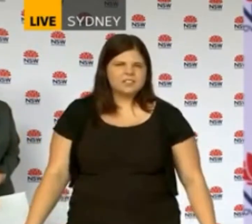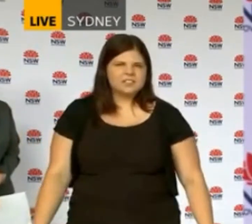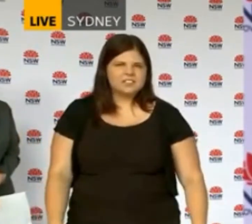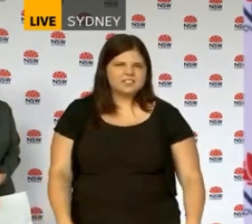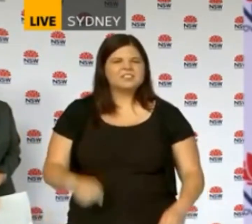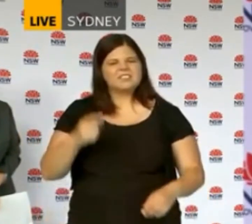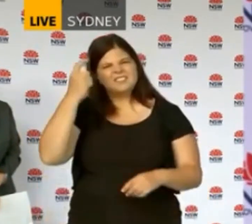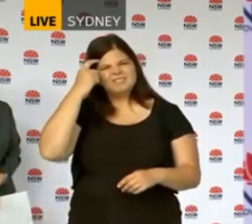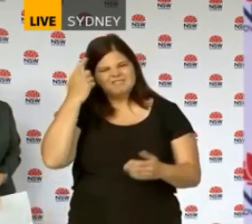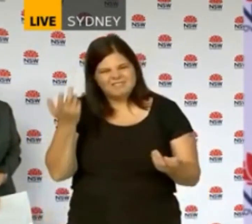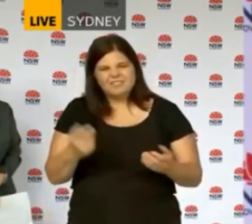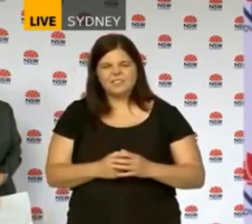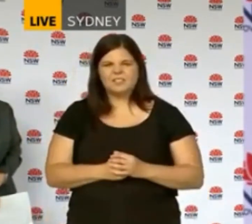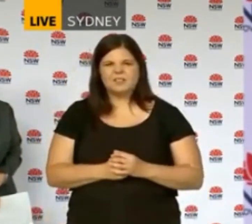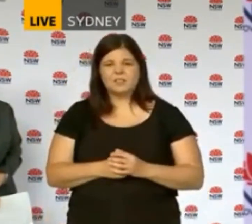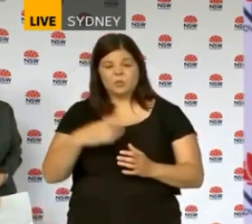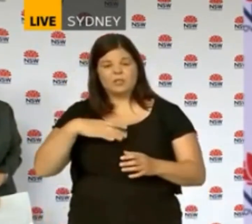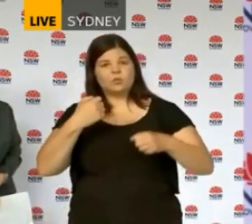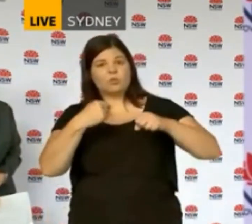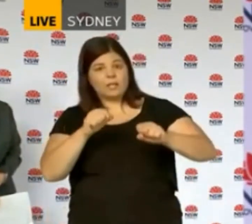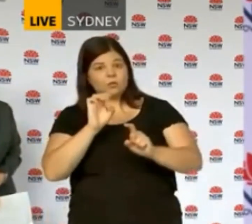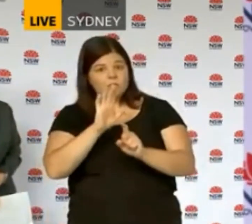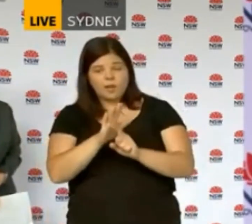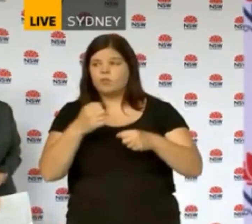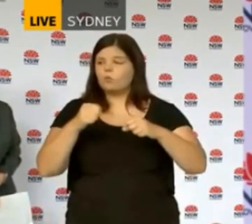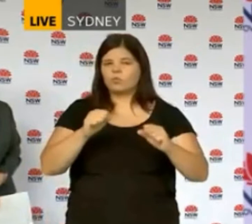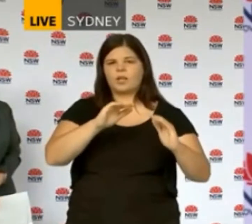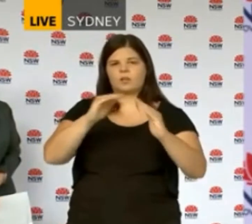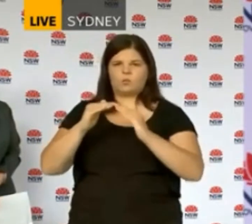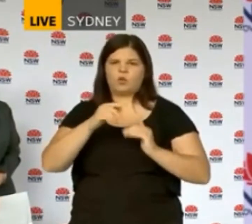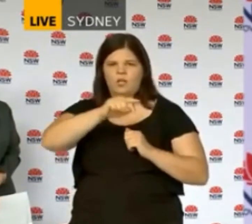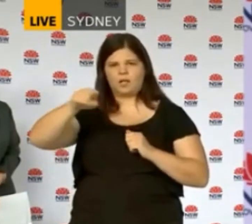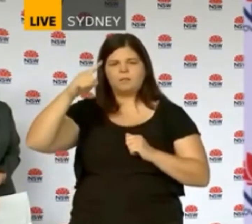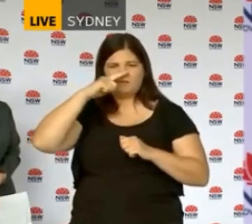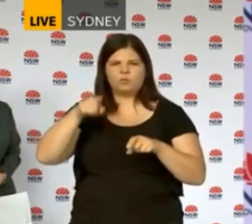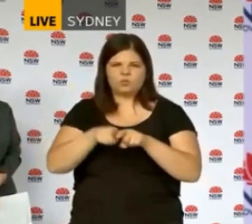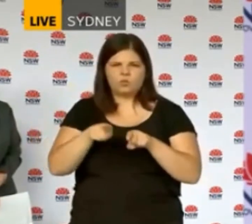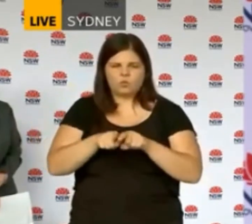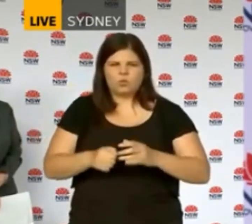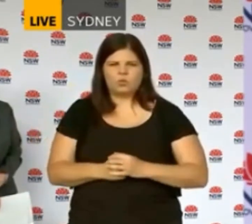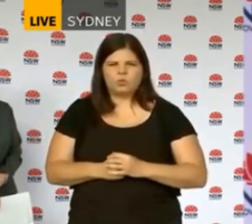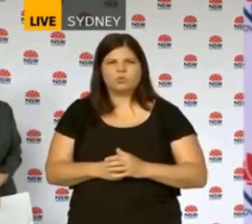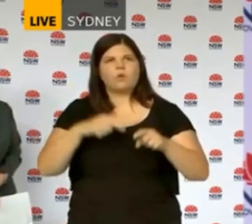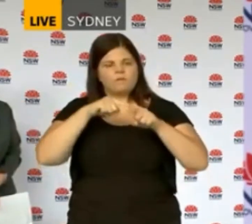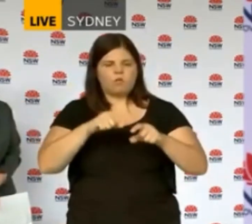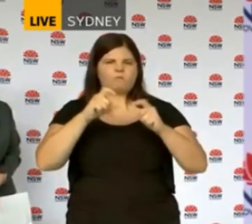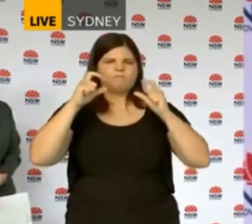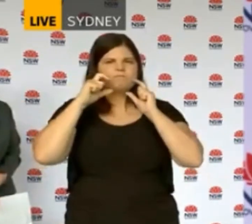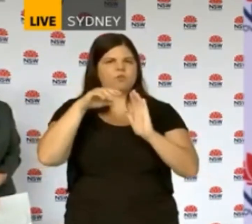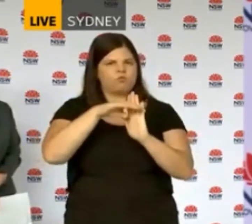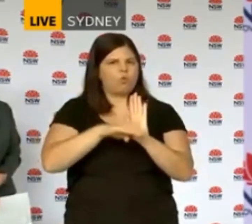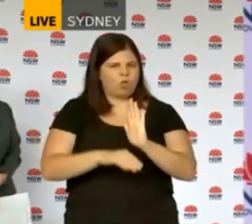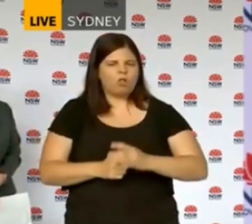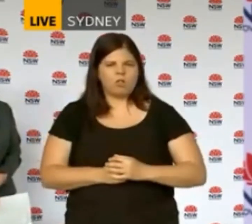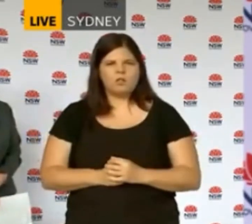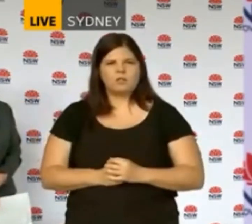also dudding the community if you don't stick with the rules of wearing a mask when you can do so. In other